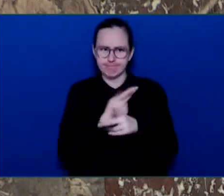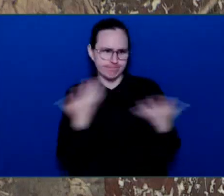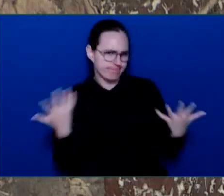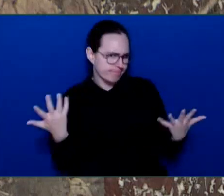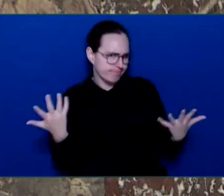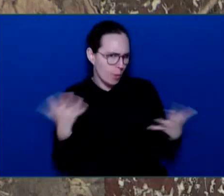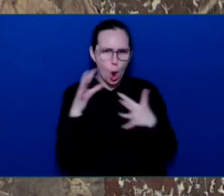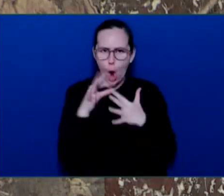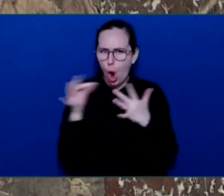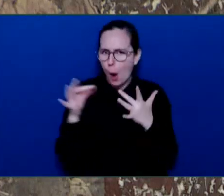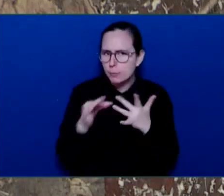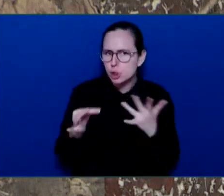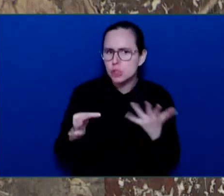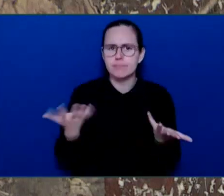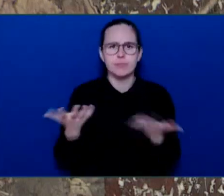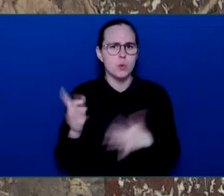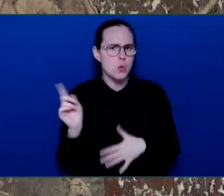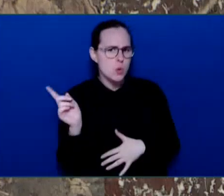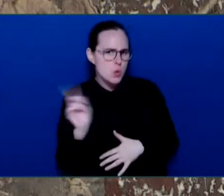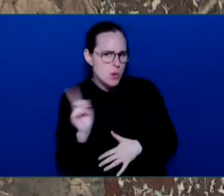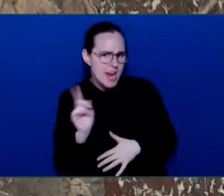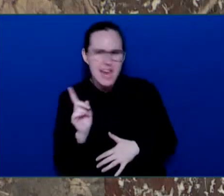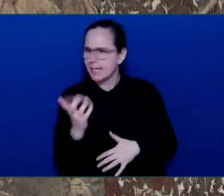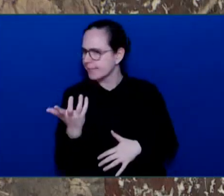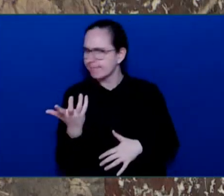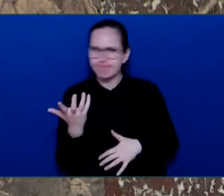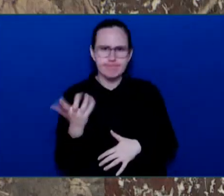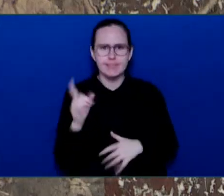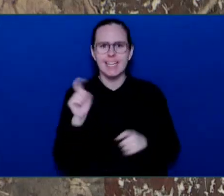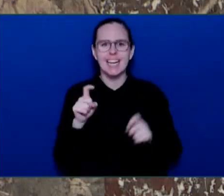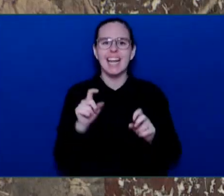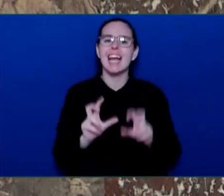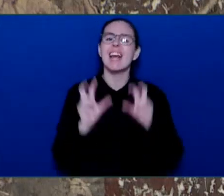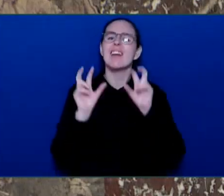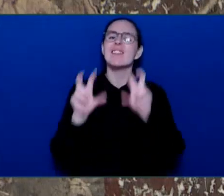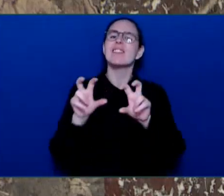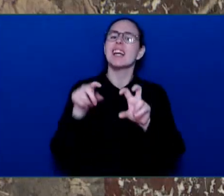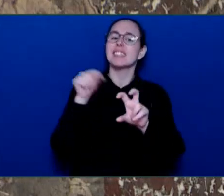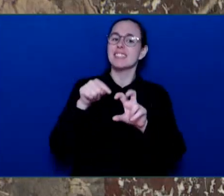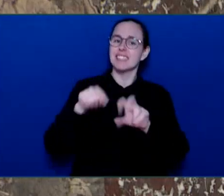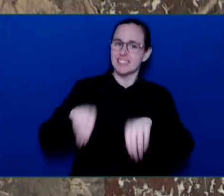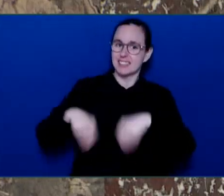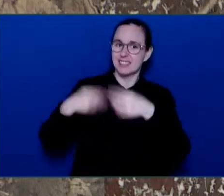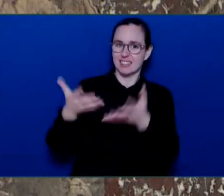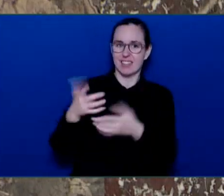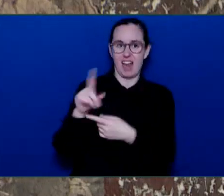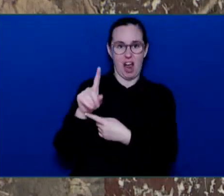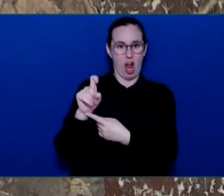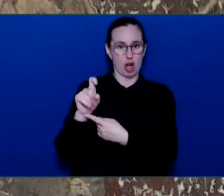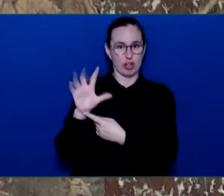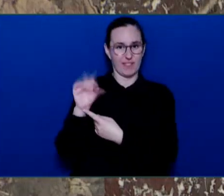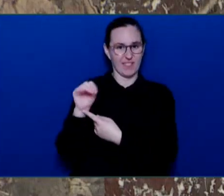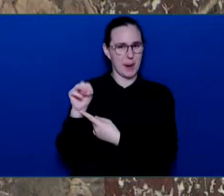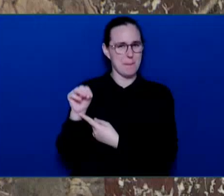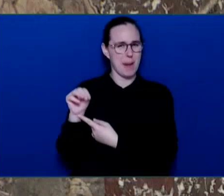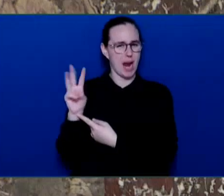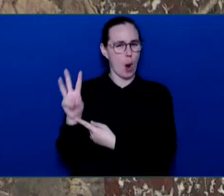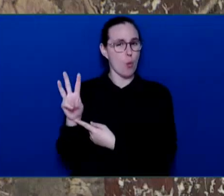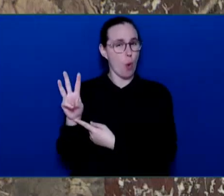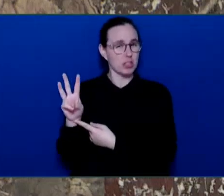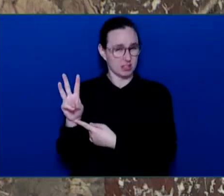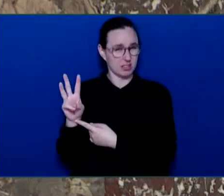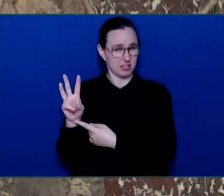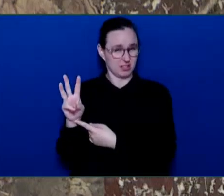Honourable Speaker. But instead of working with the proponent, they hit them with a $1.3 billion bill under the BC